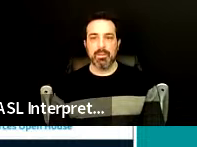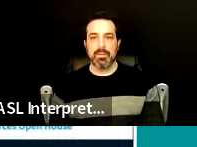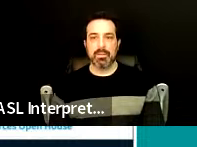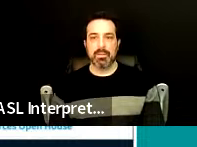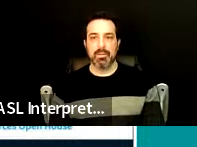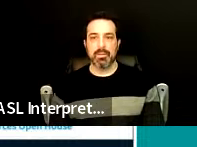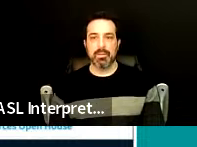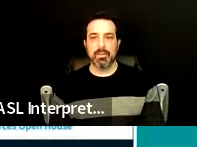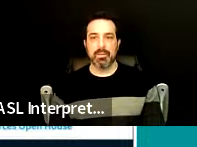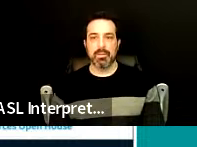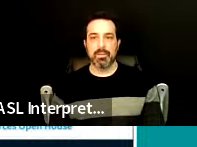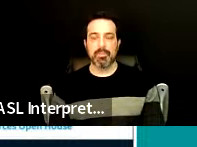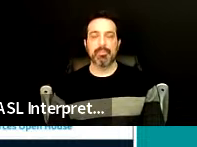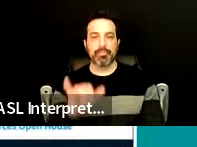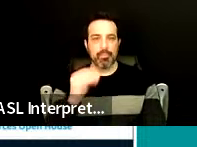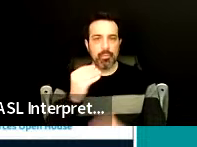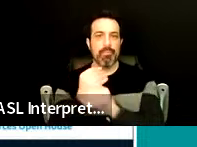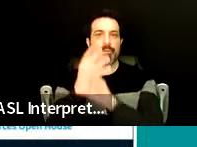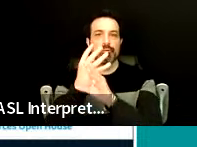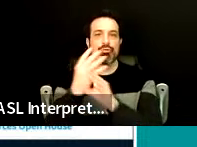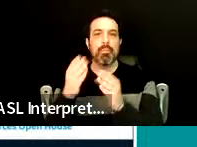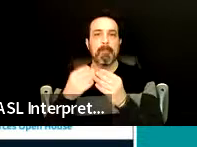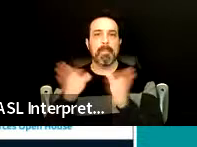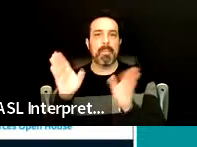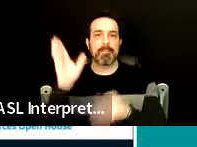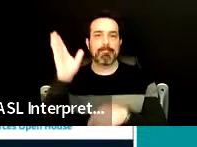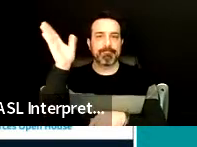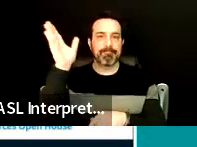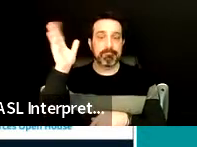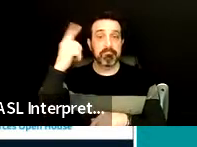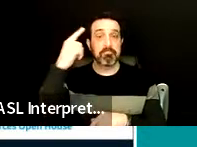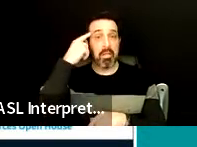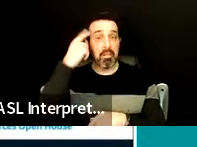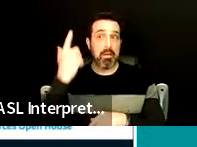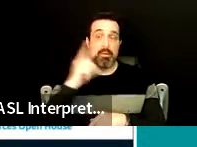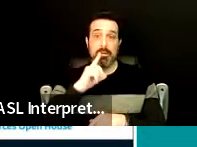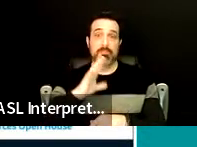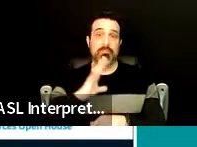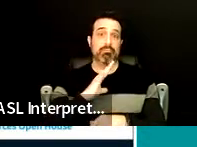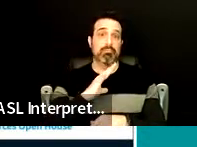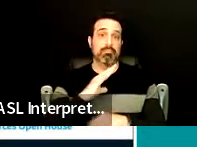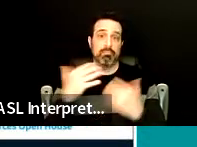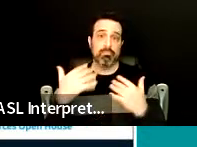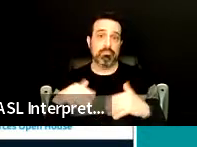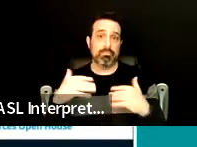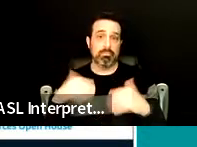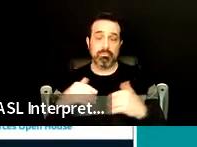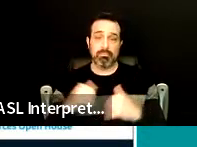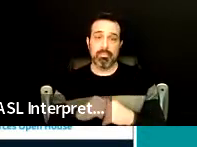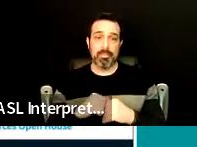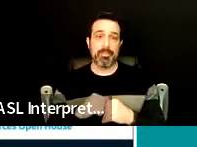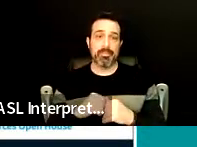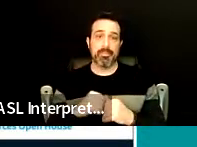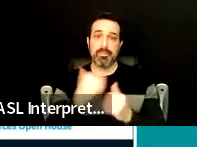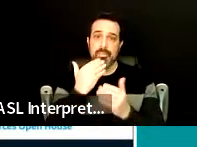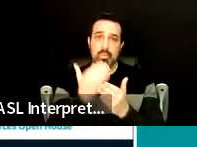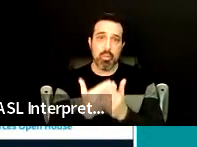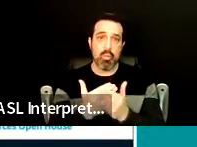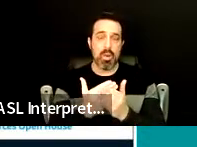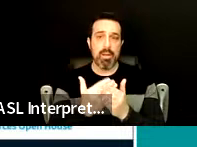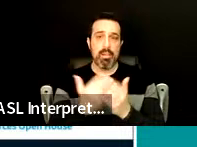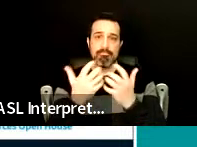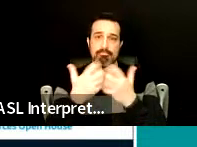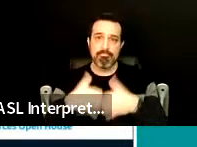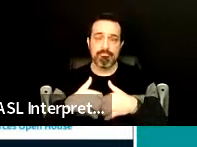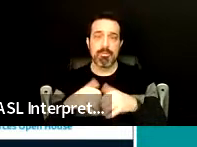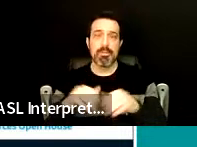also, we did a virtual public briefing that I thought was tremendously well done and important,